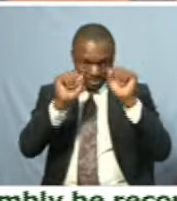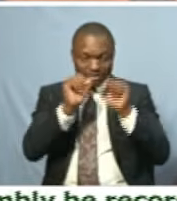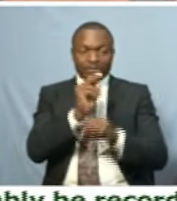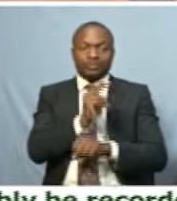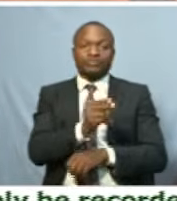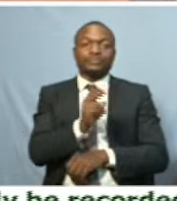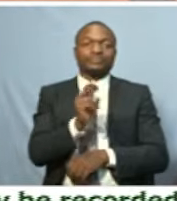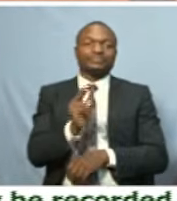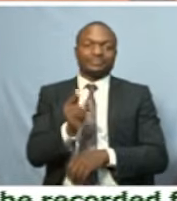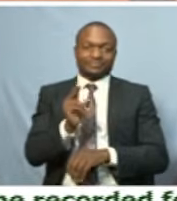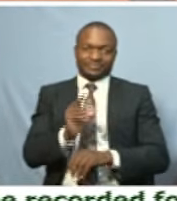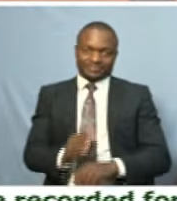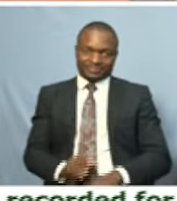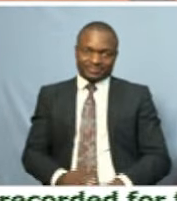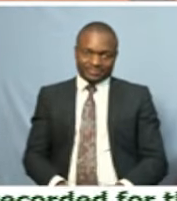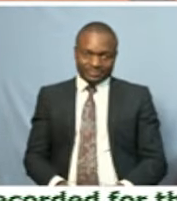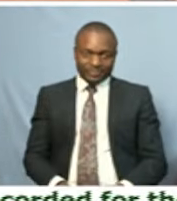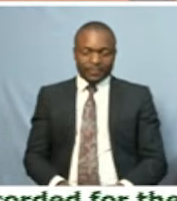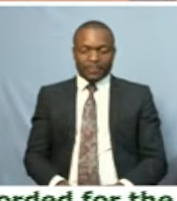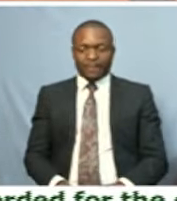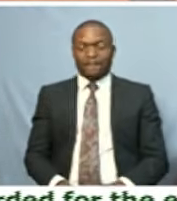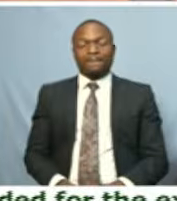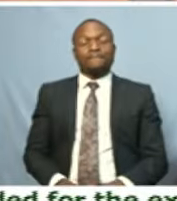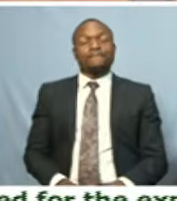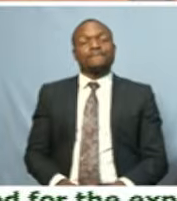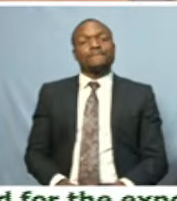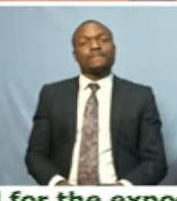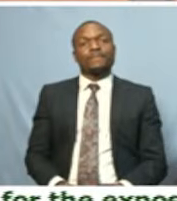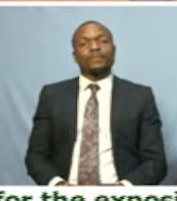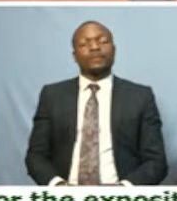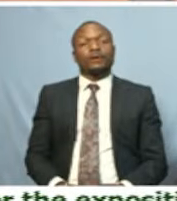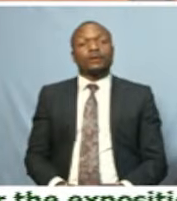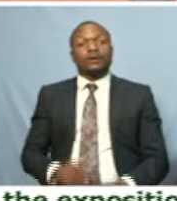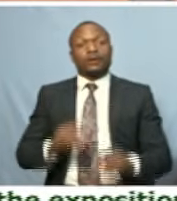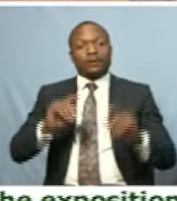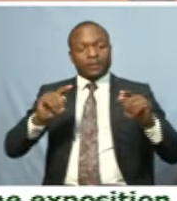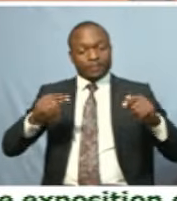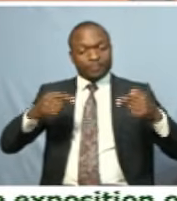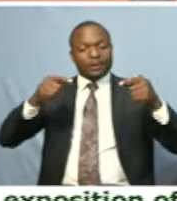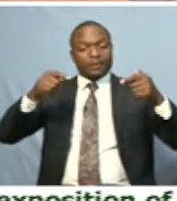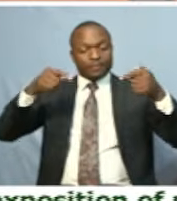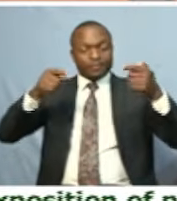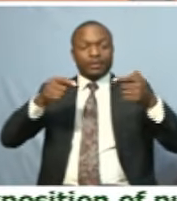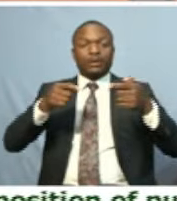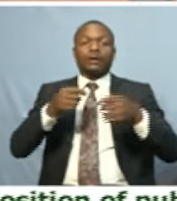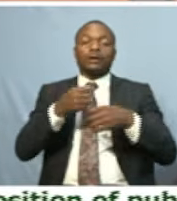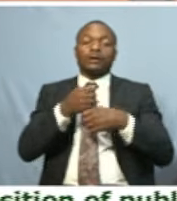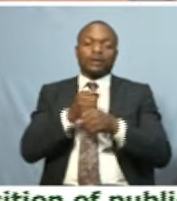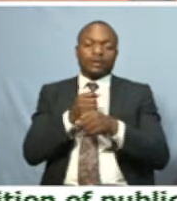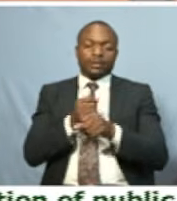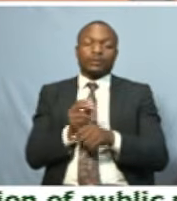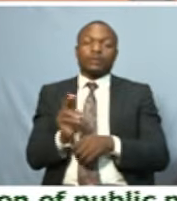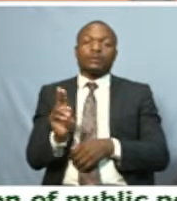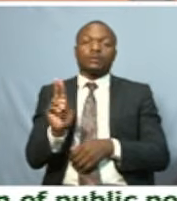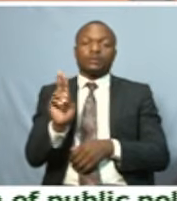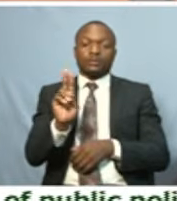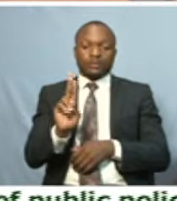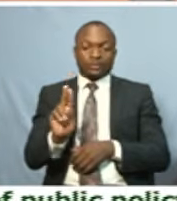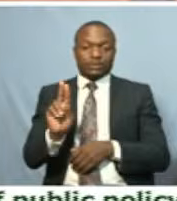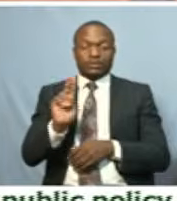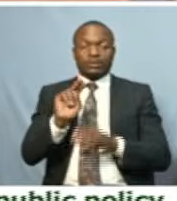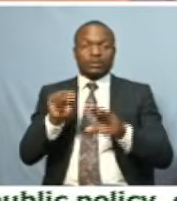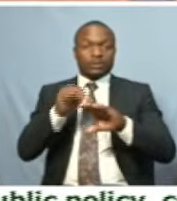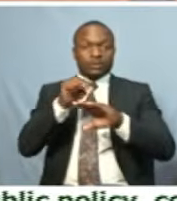Hakainde Hichilema, President of the Republic of Zambia, on the progress made in the application of national values